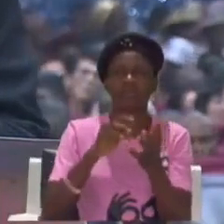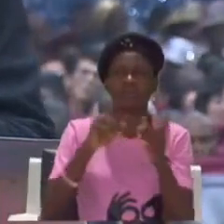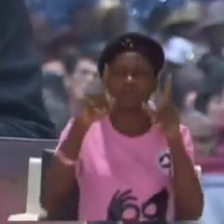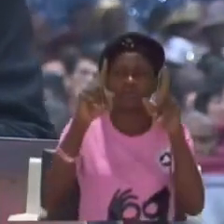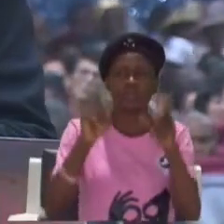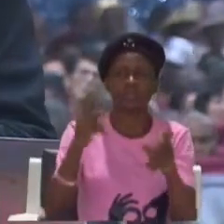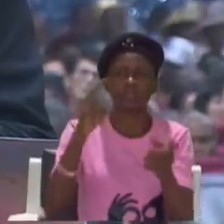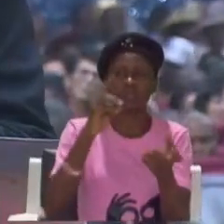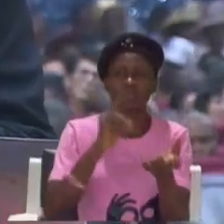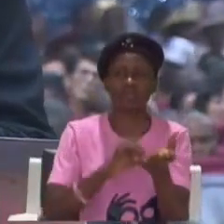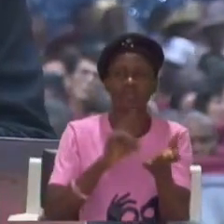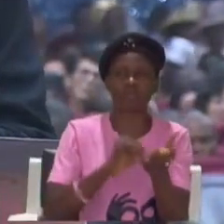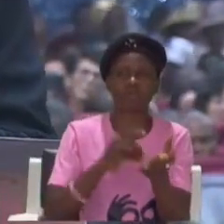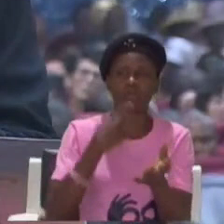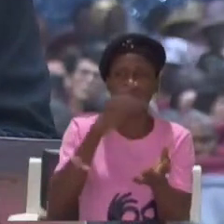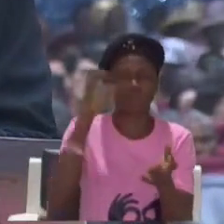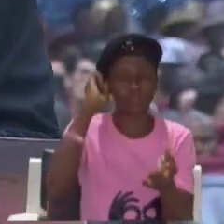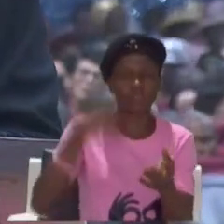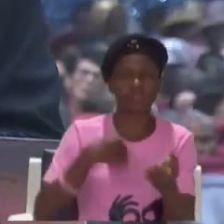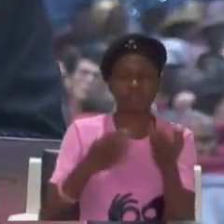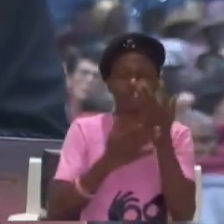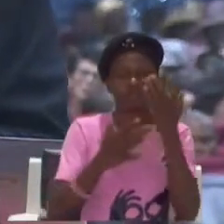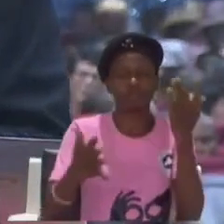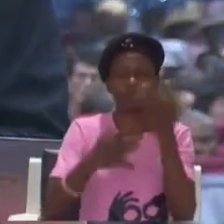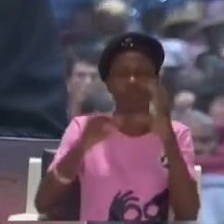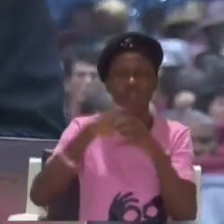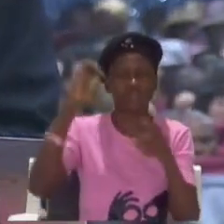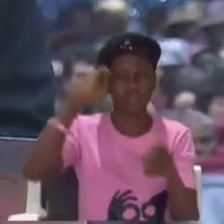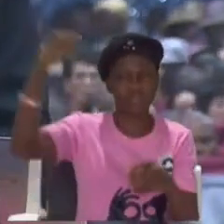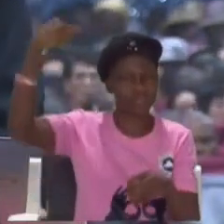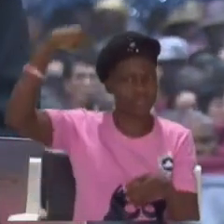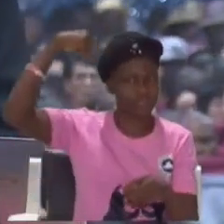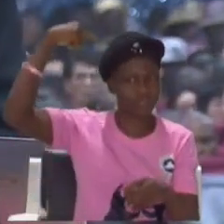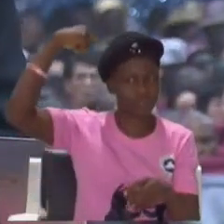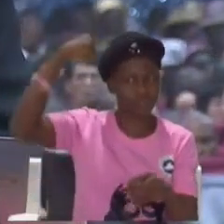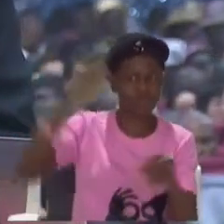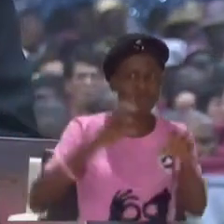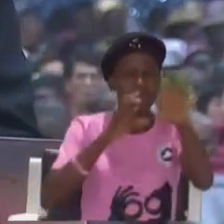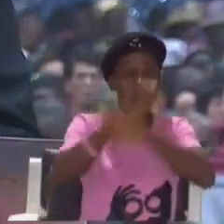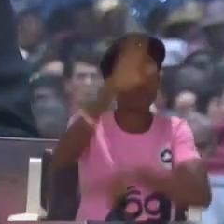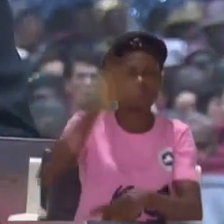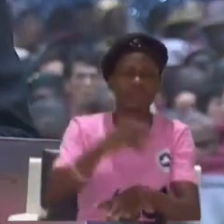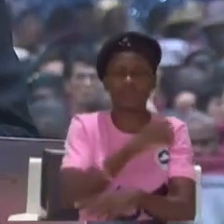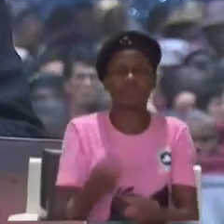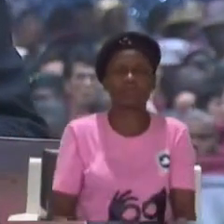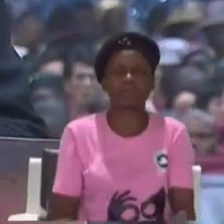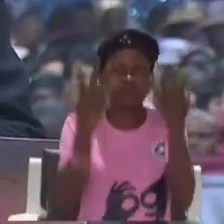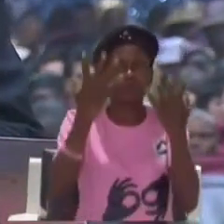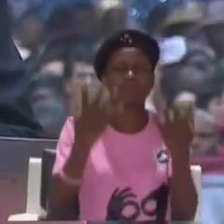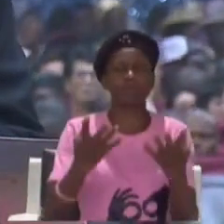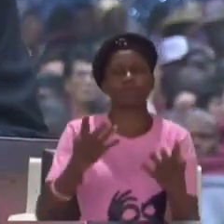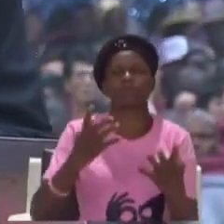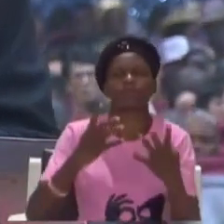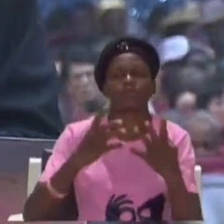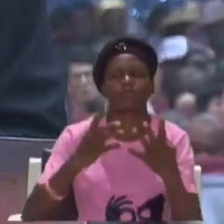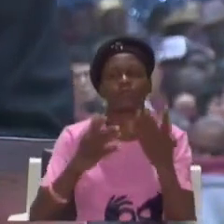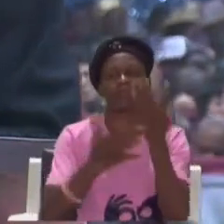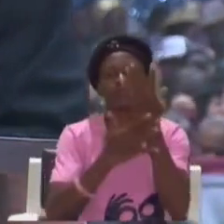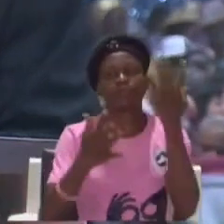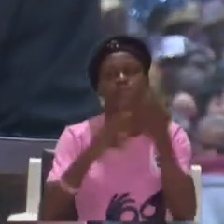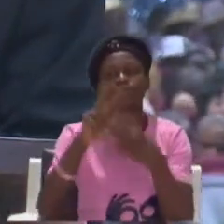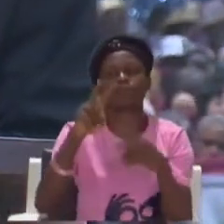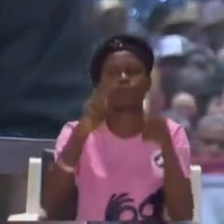diagnosed that he had blood in his brain caused by a burst blood vessel. He